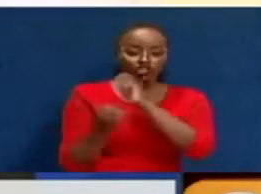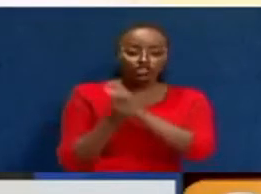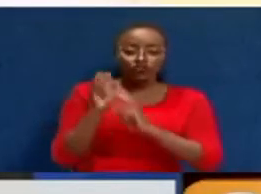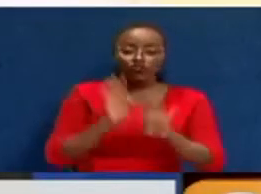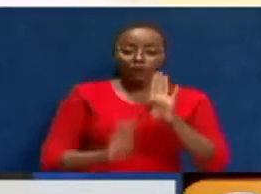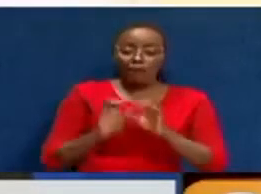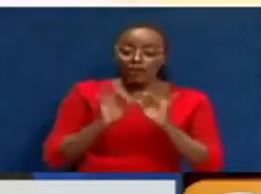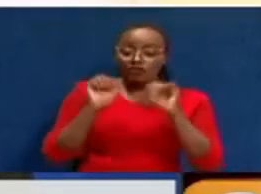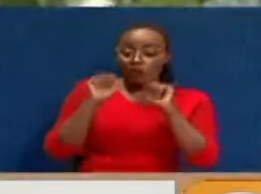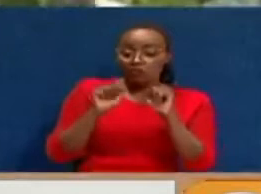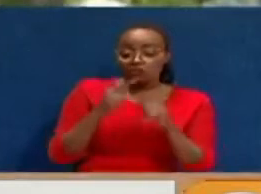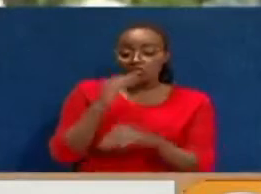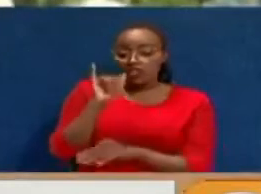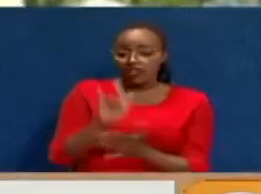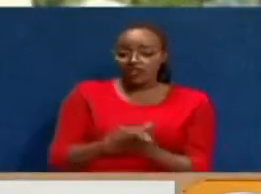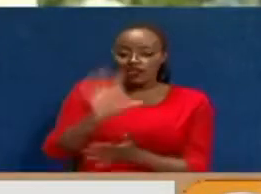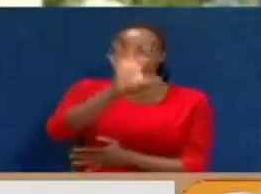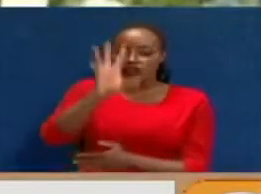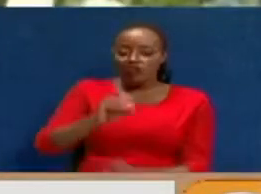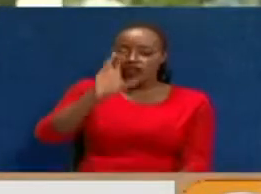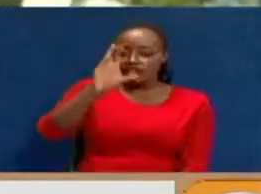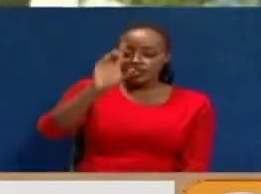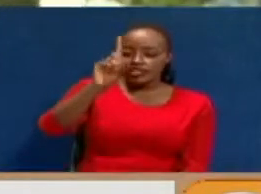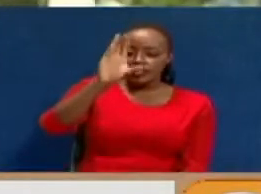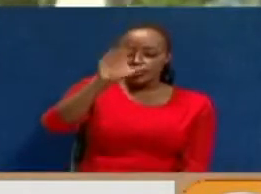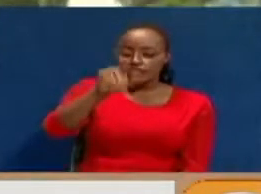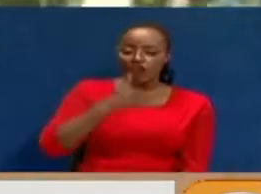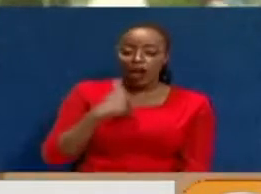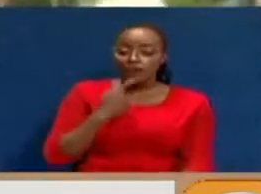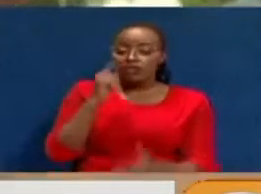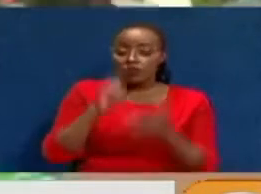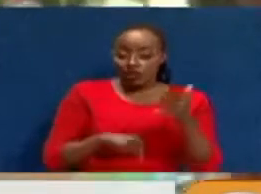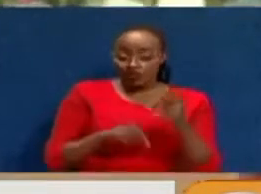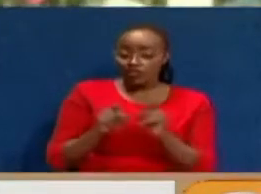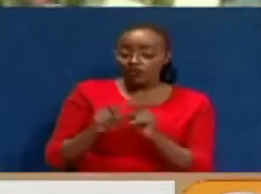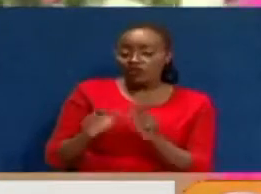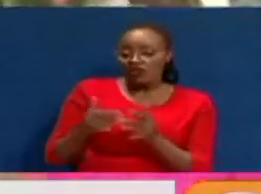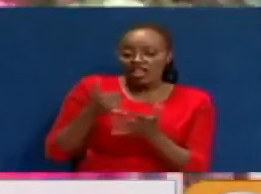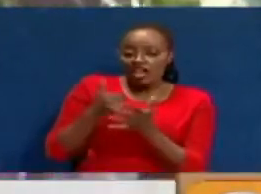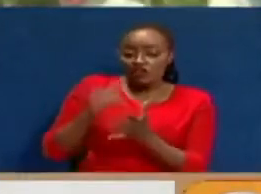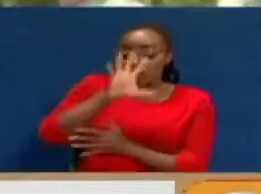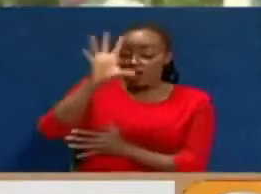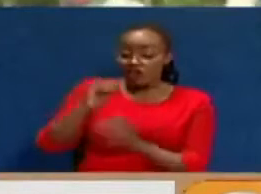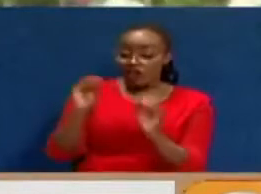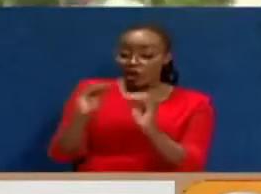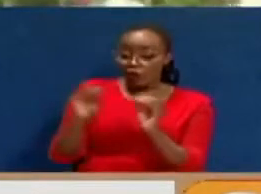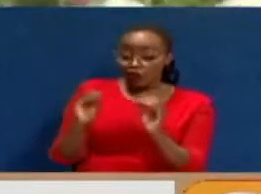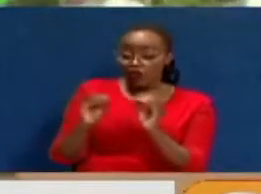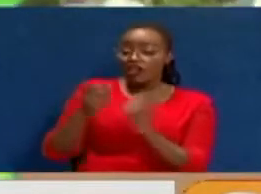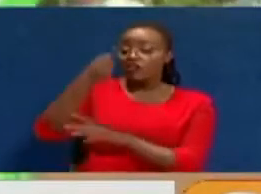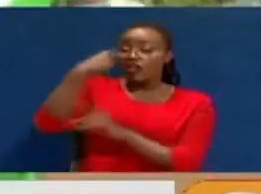behavior, if at all you can call it that. The Africa CDC has been categorical that leaving Africa behind in the vaccination